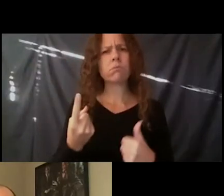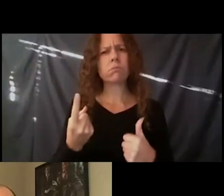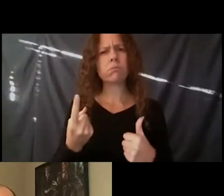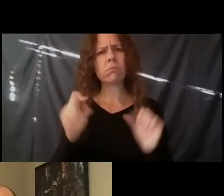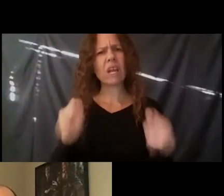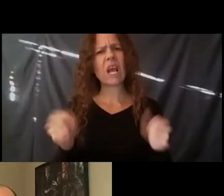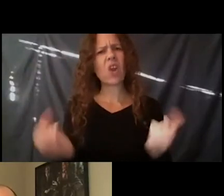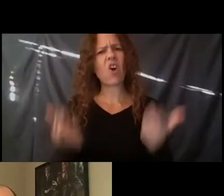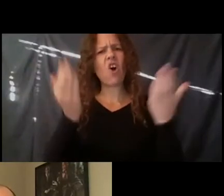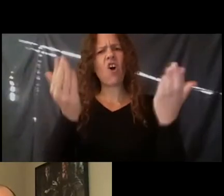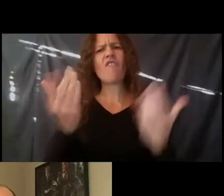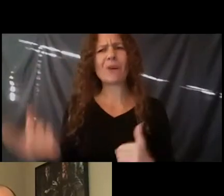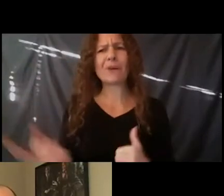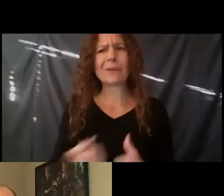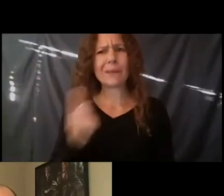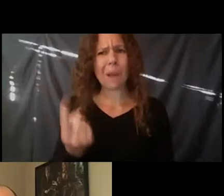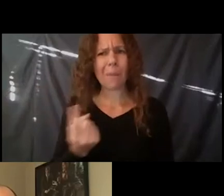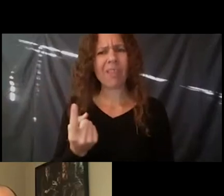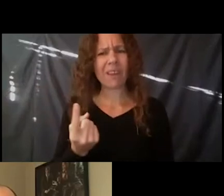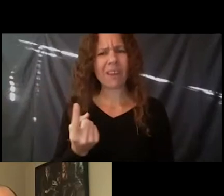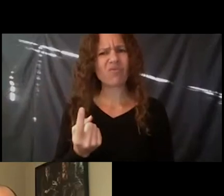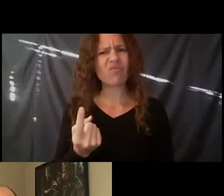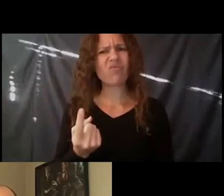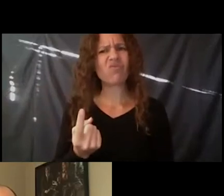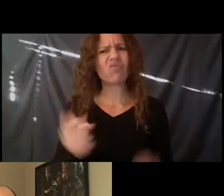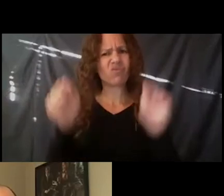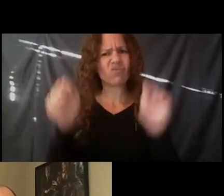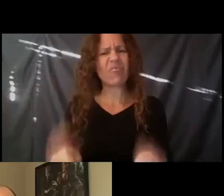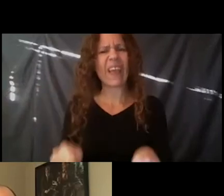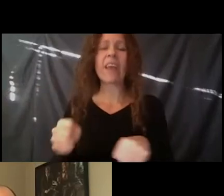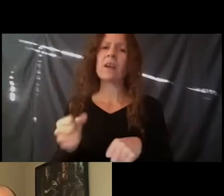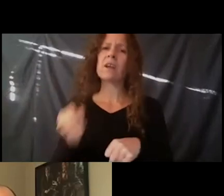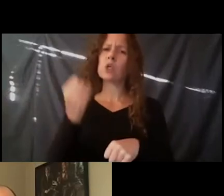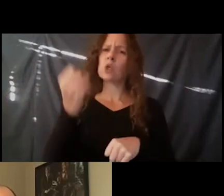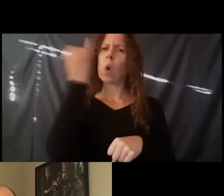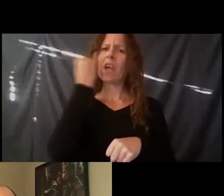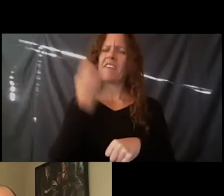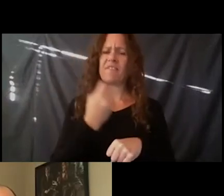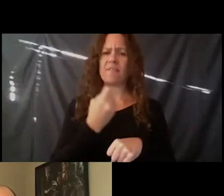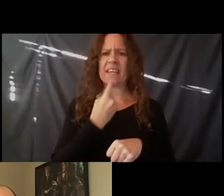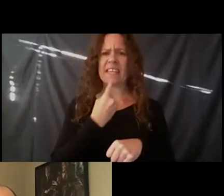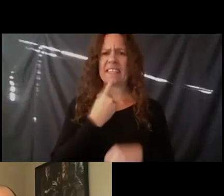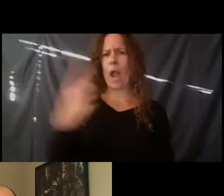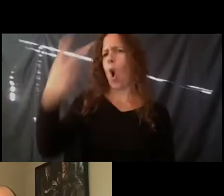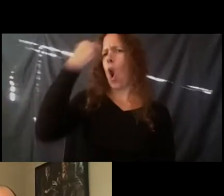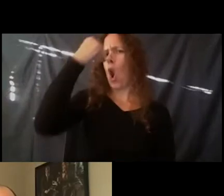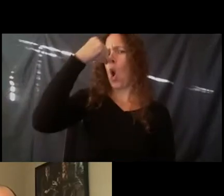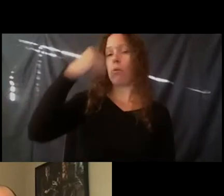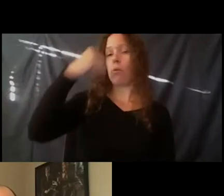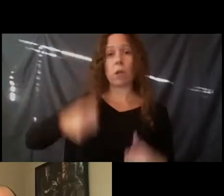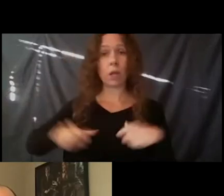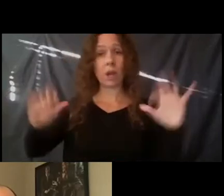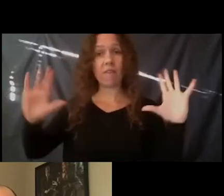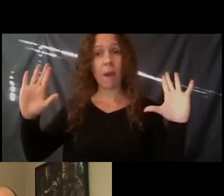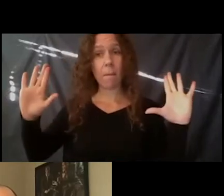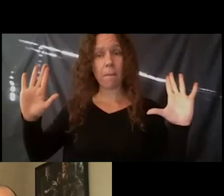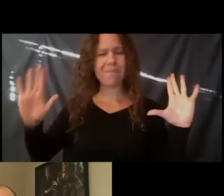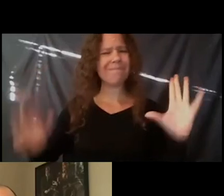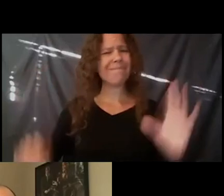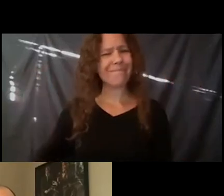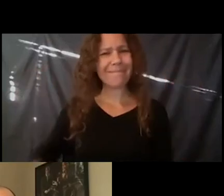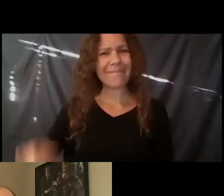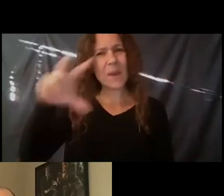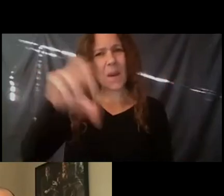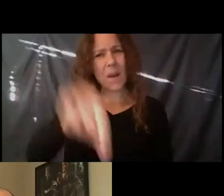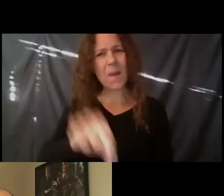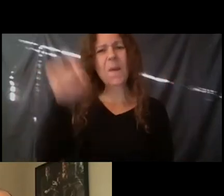offer. And I think it's like, if they say no once, are we going to give up on them? No, we need them.